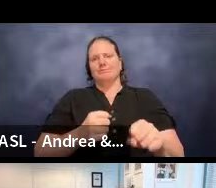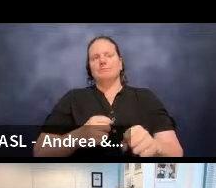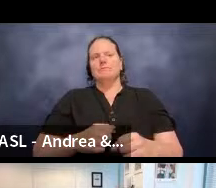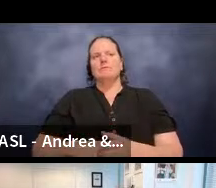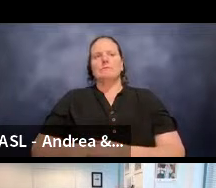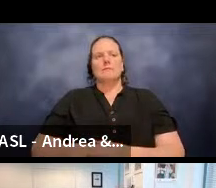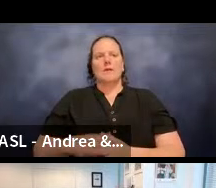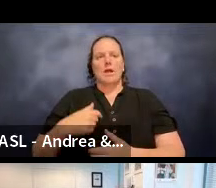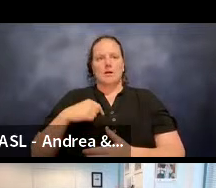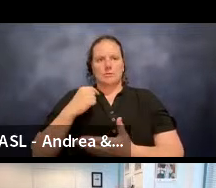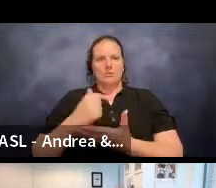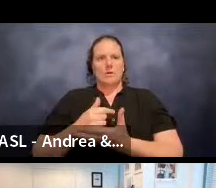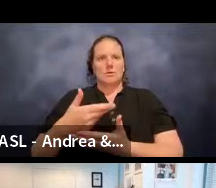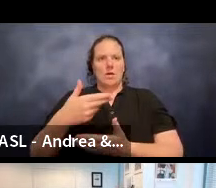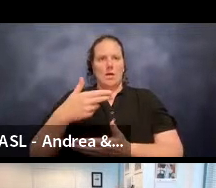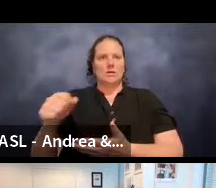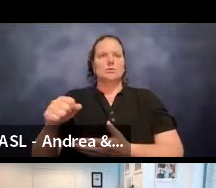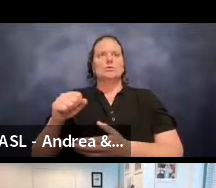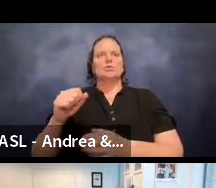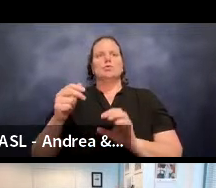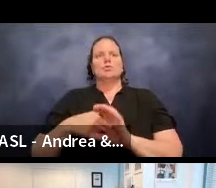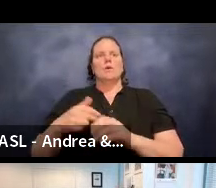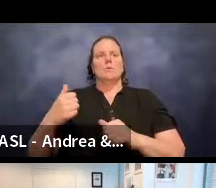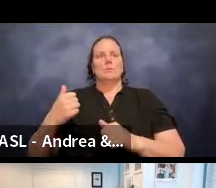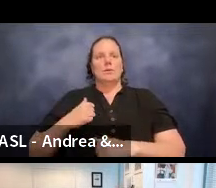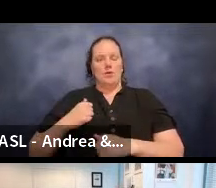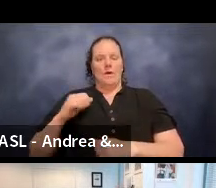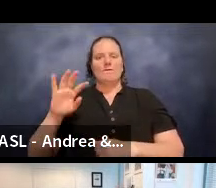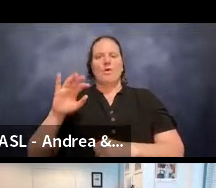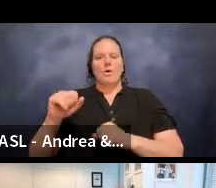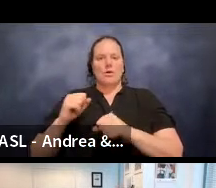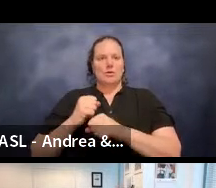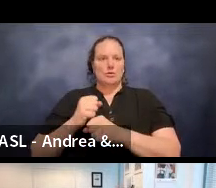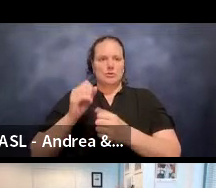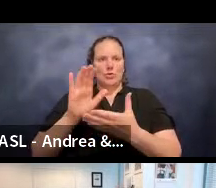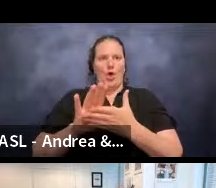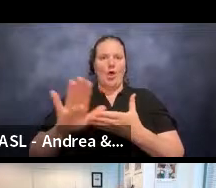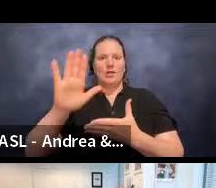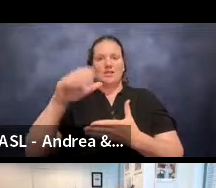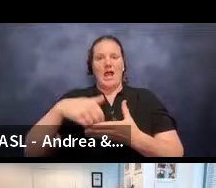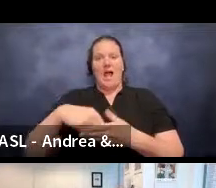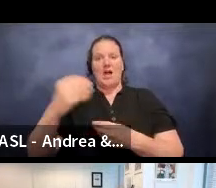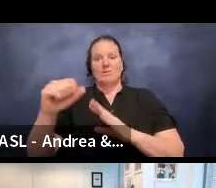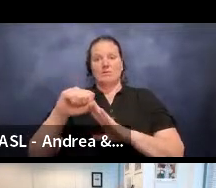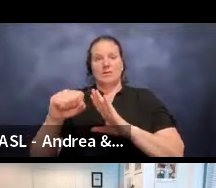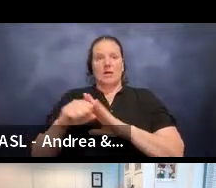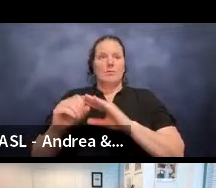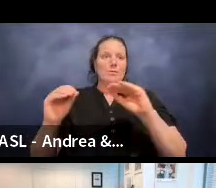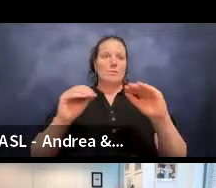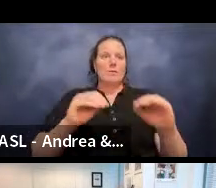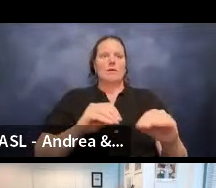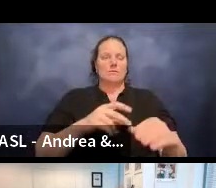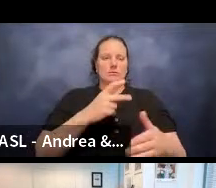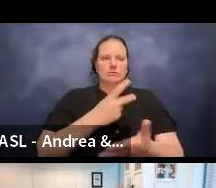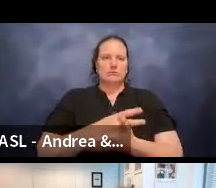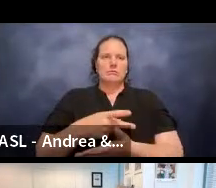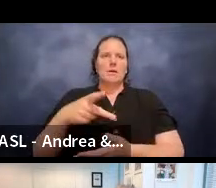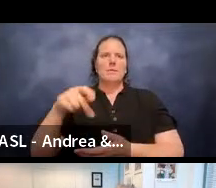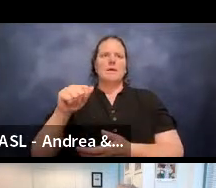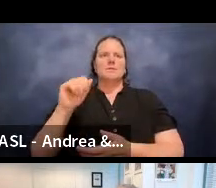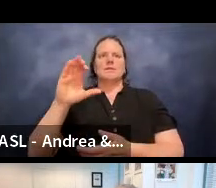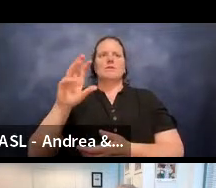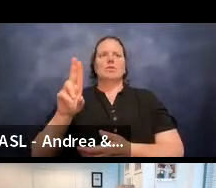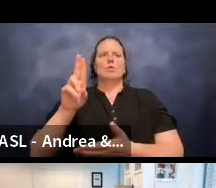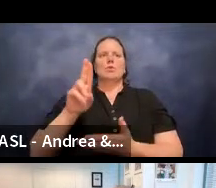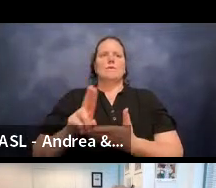I graduated from high school, joined the military and did that for 4 years, and then went to college out of state. Moved back, went to grad school at Pacific University and worked in the